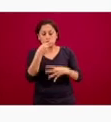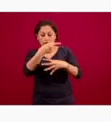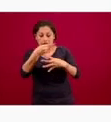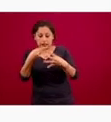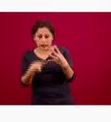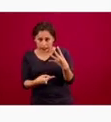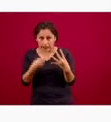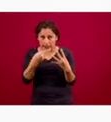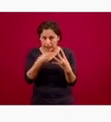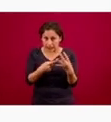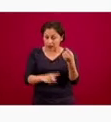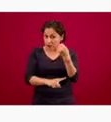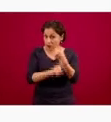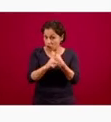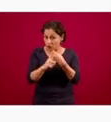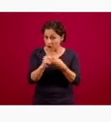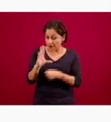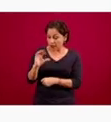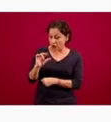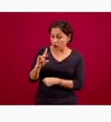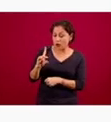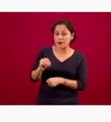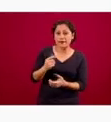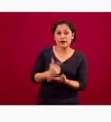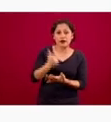do vaping, or that smoke,